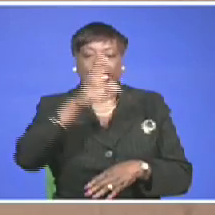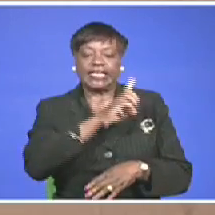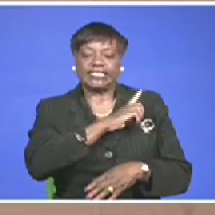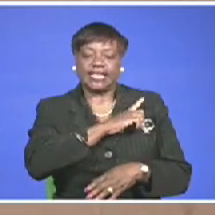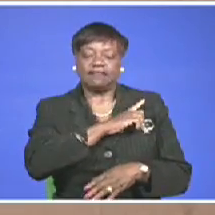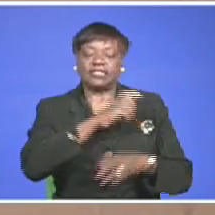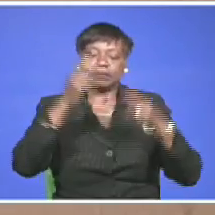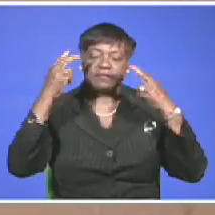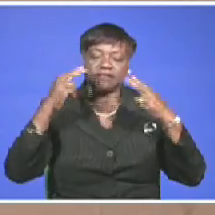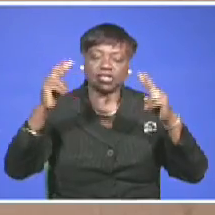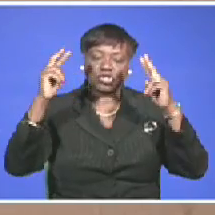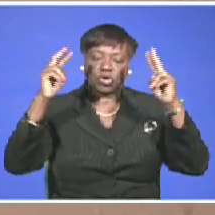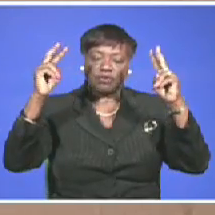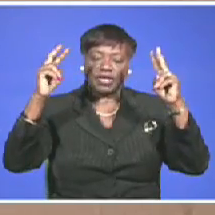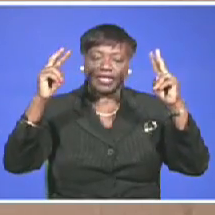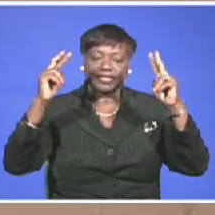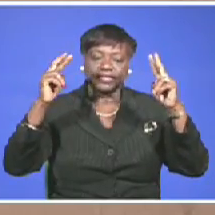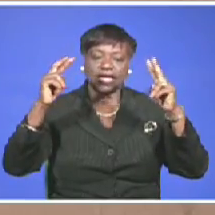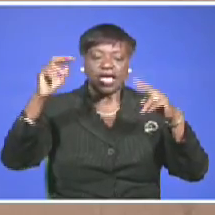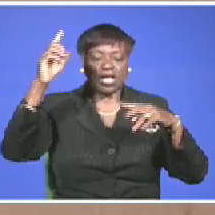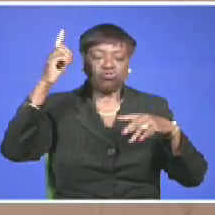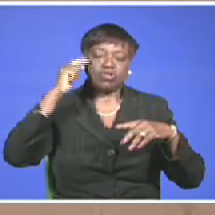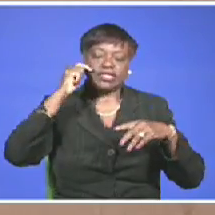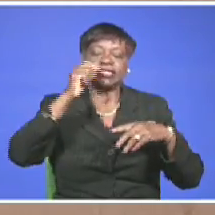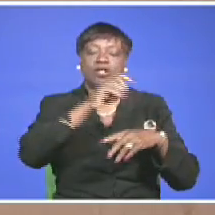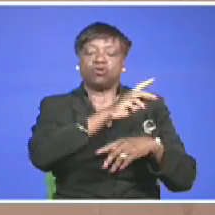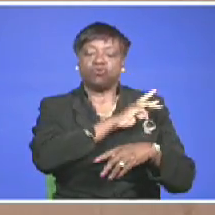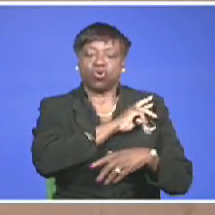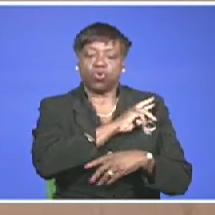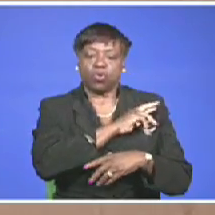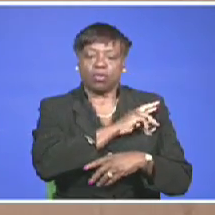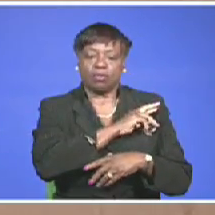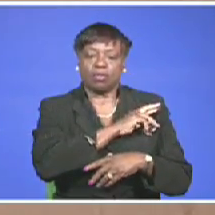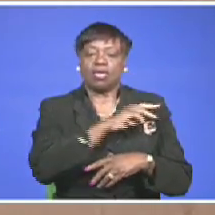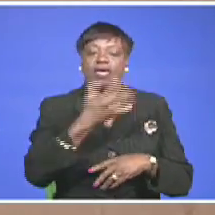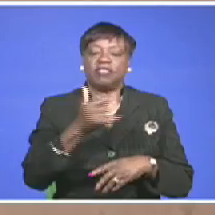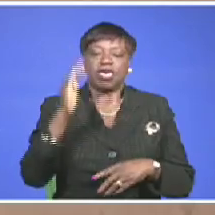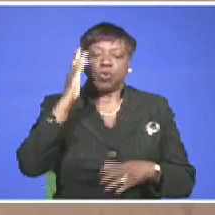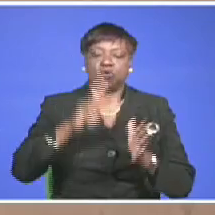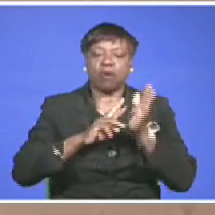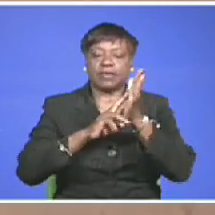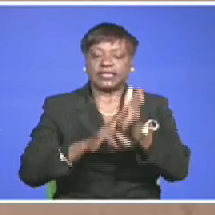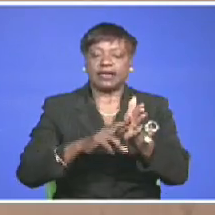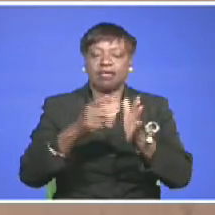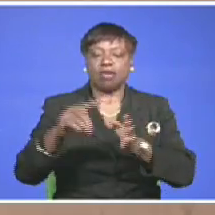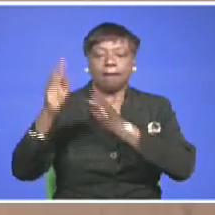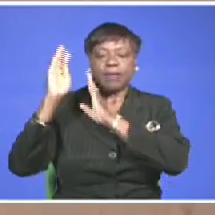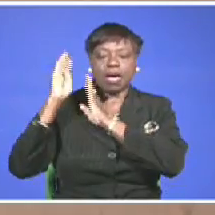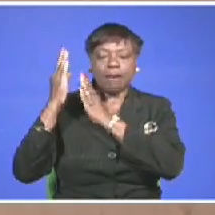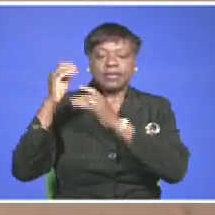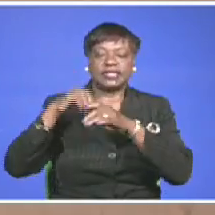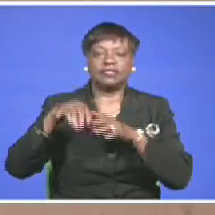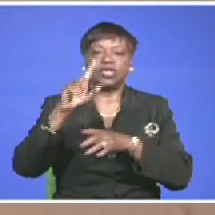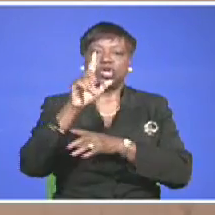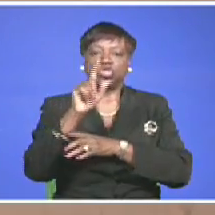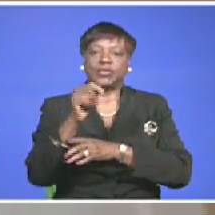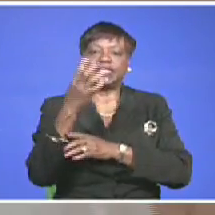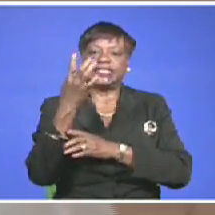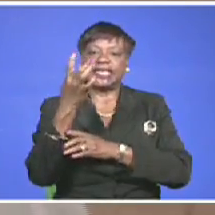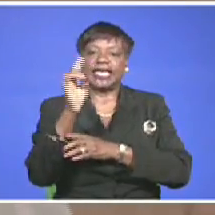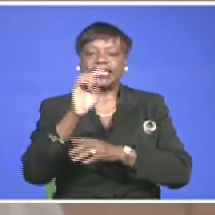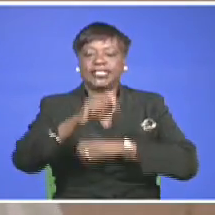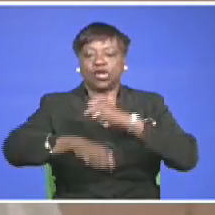victorious and Driscoll Roll victorious there, and so they will represent the Bahamas in the 2018 World